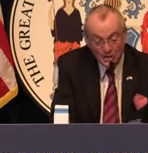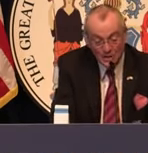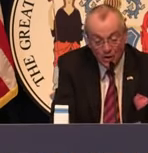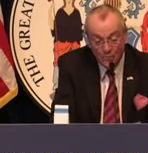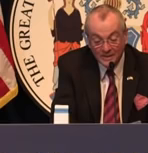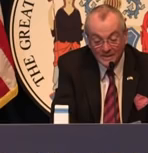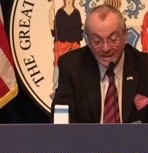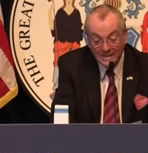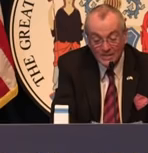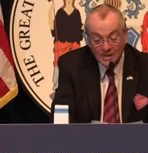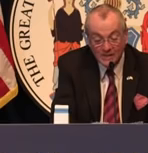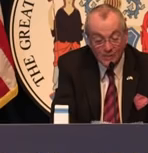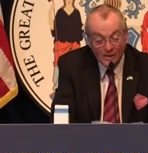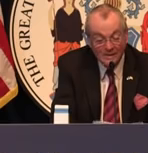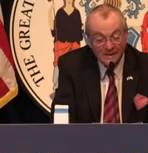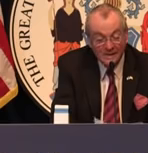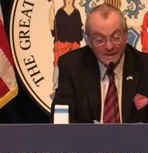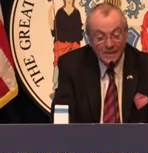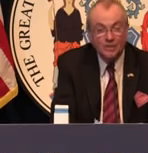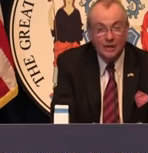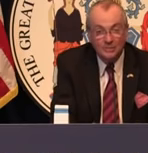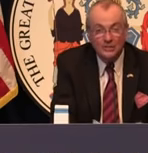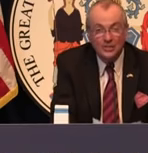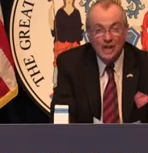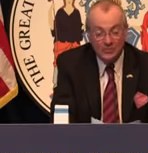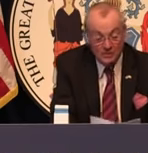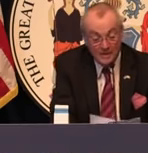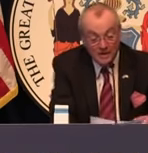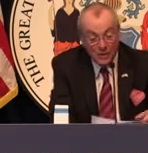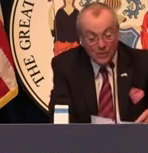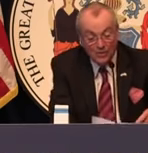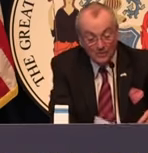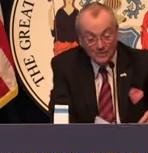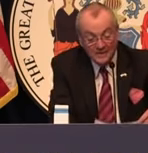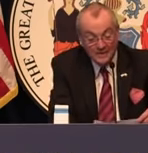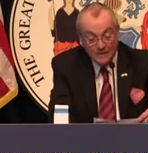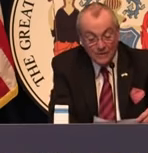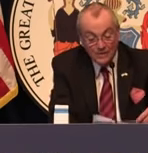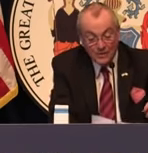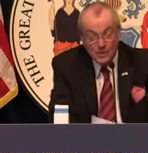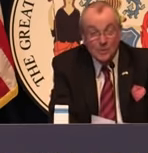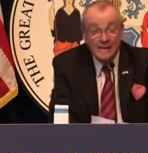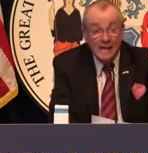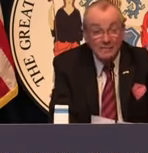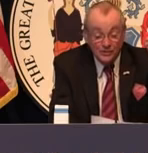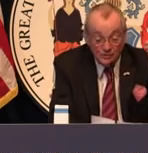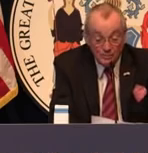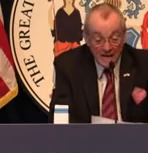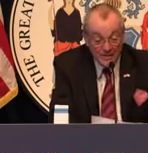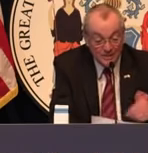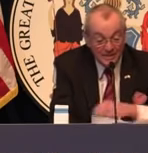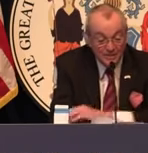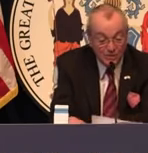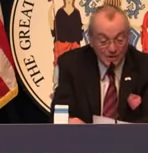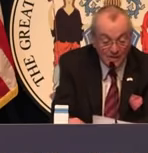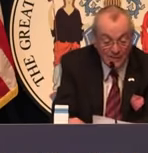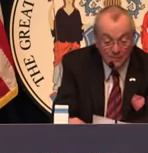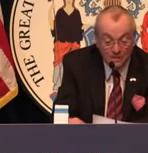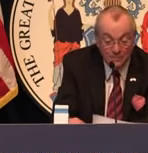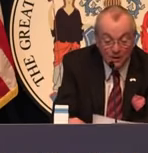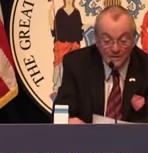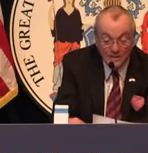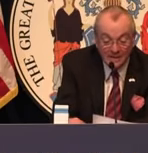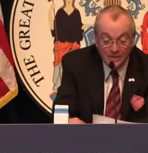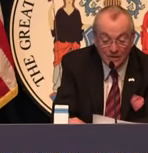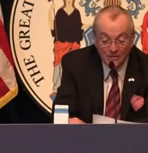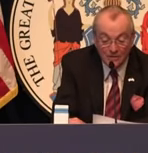North Brunswick opened in 1971, he jumped at the chance to be a co-owner. Restaurants became his new passion and career, and he would